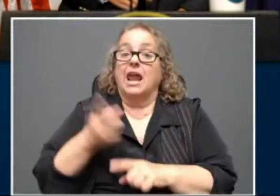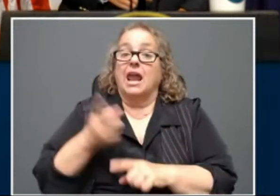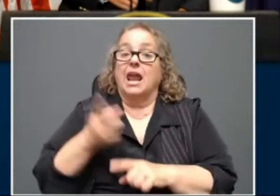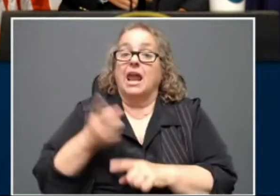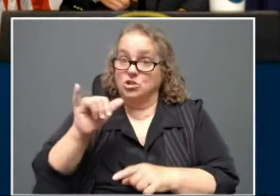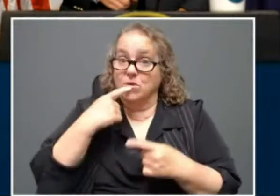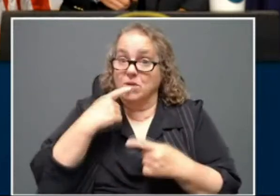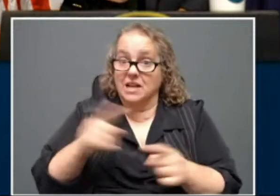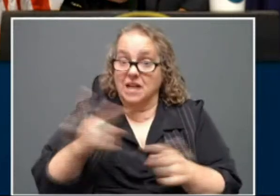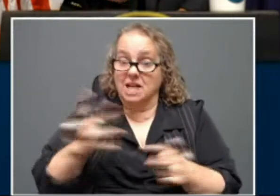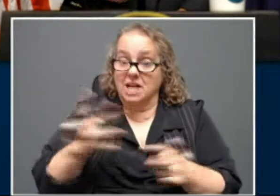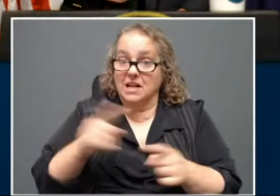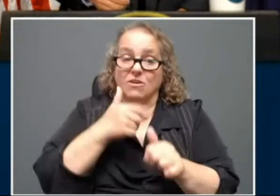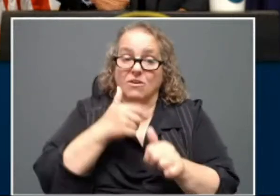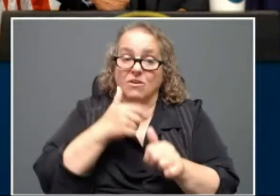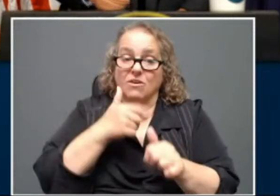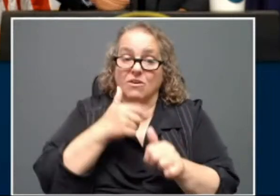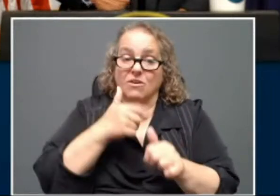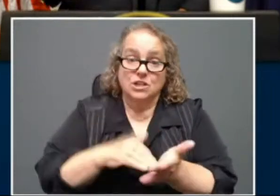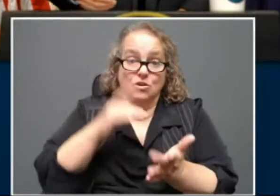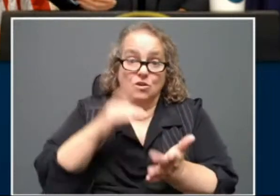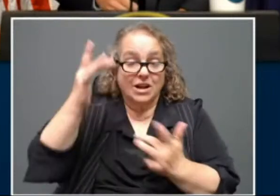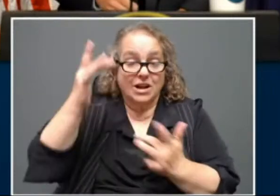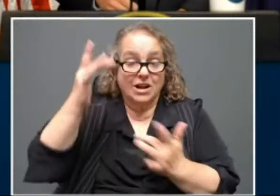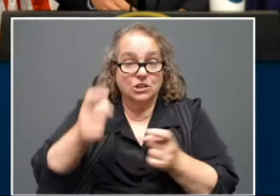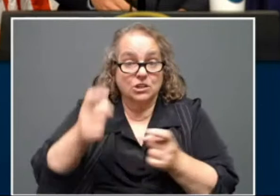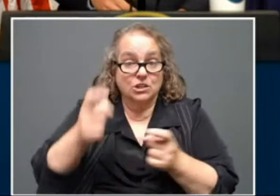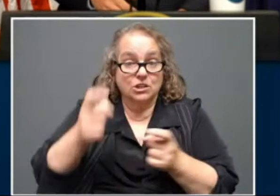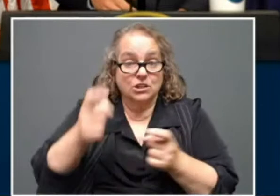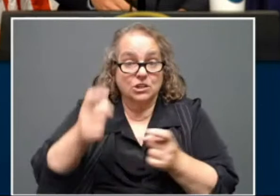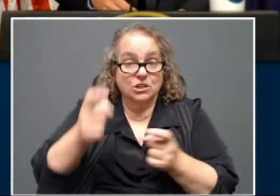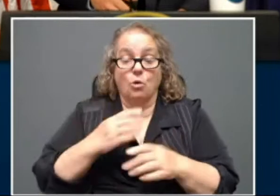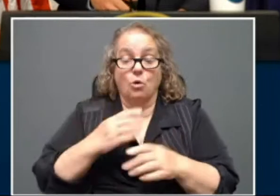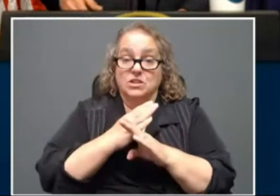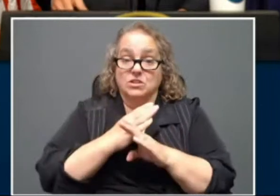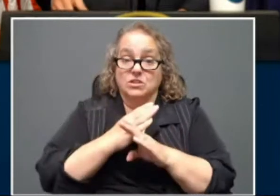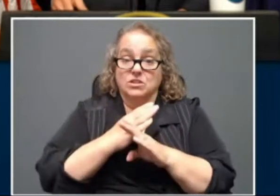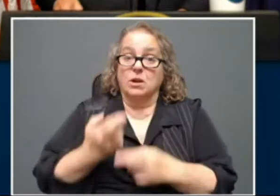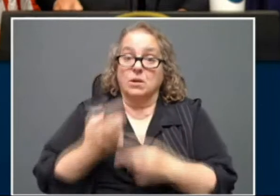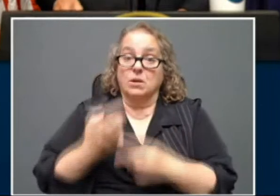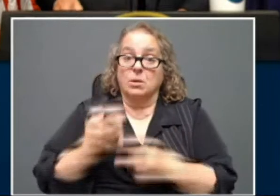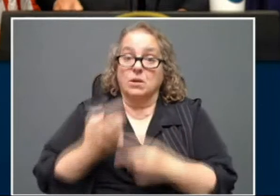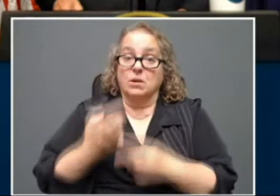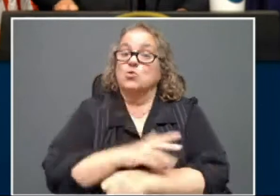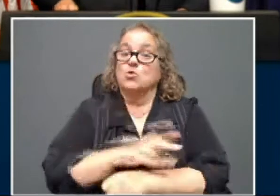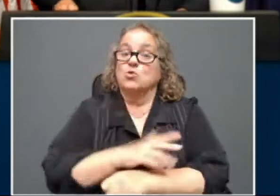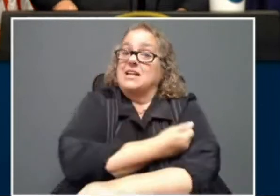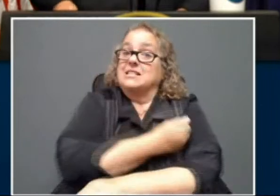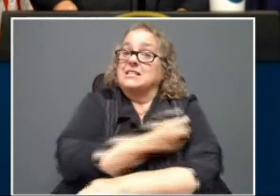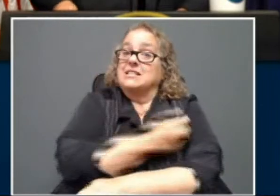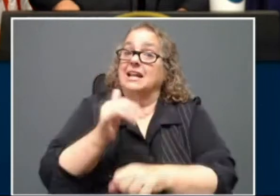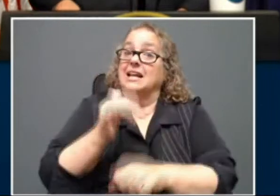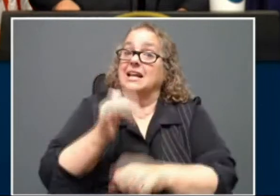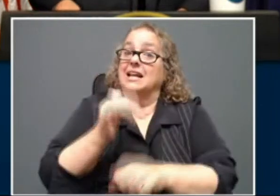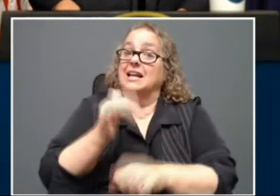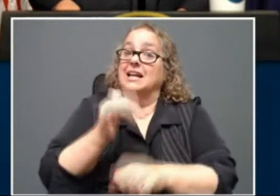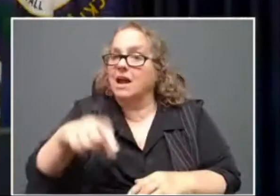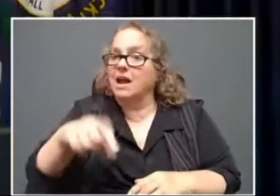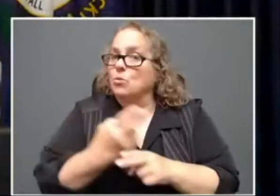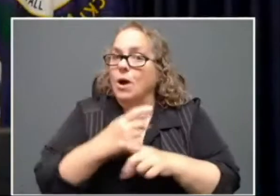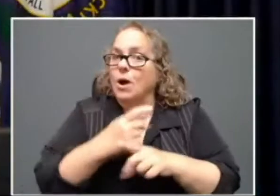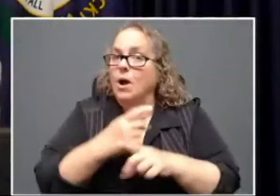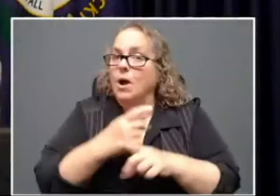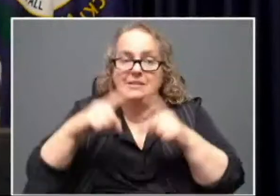for Disease Control and Prevention's recommendation. Fully vaccinated Kentuckians no longer need to wear a mask in most places, with a